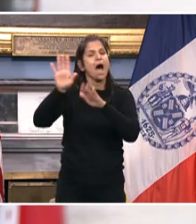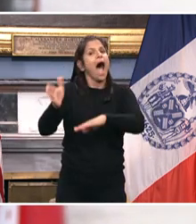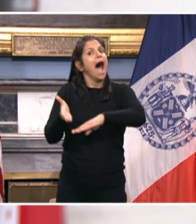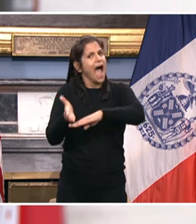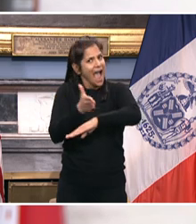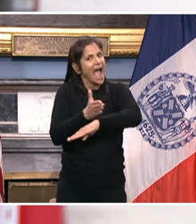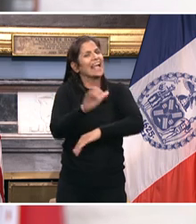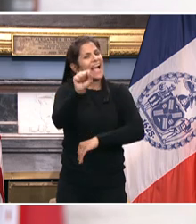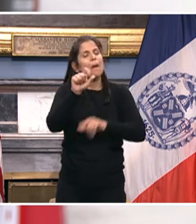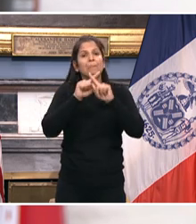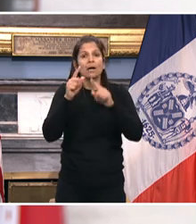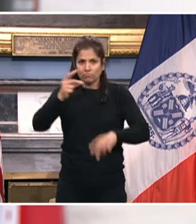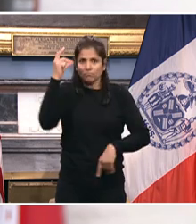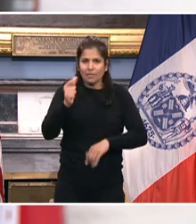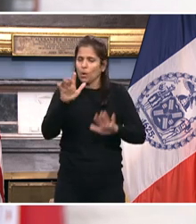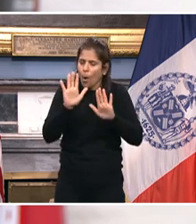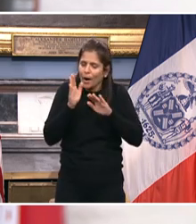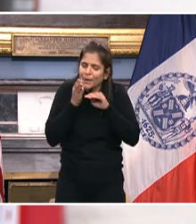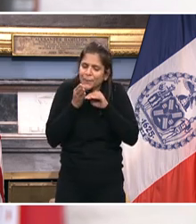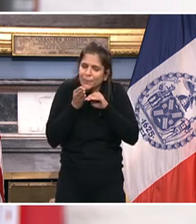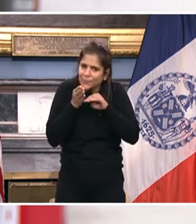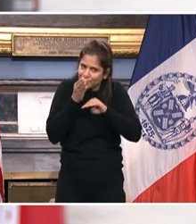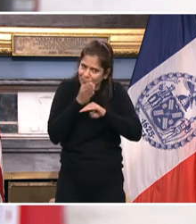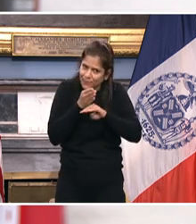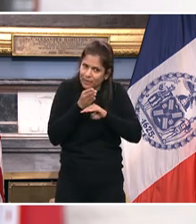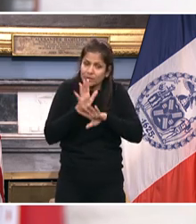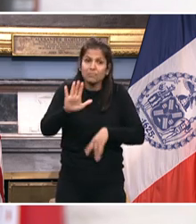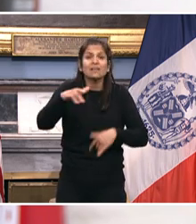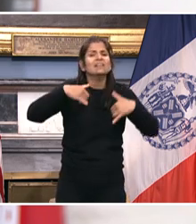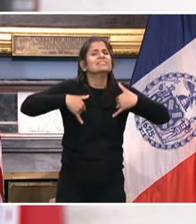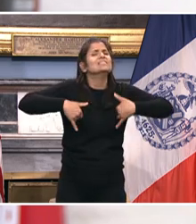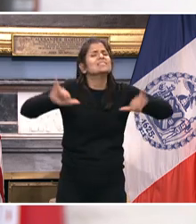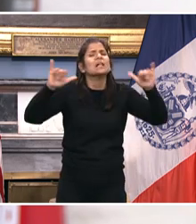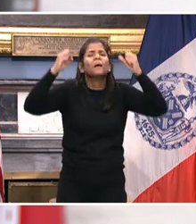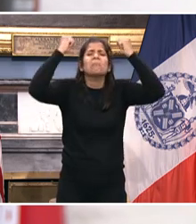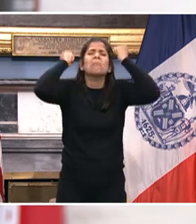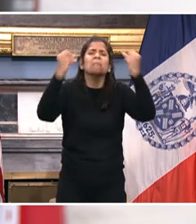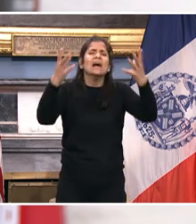why facilities like this are so important to create.